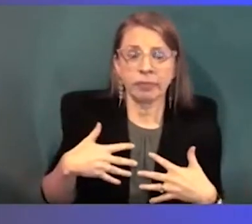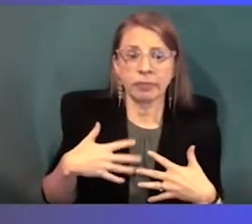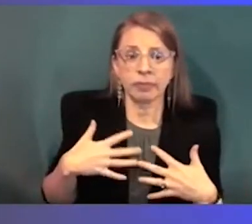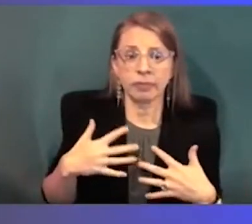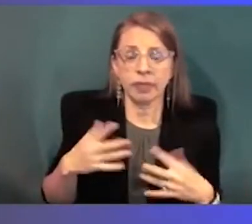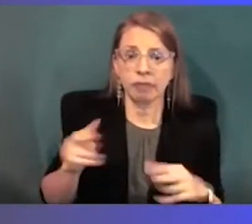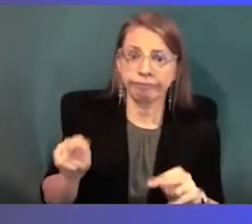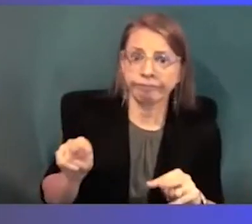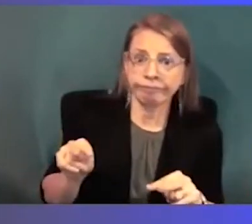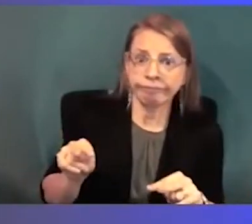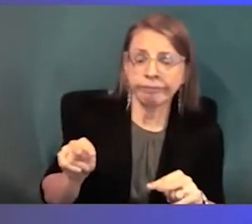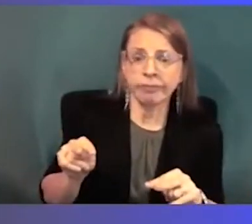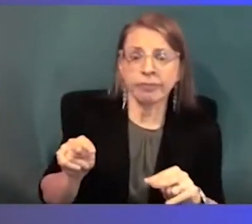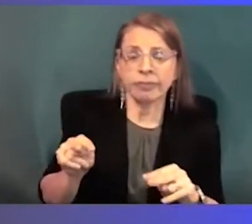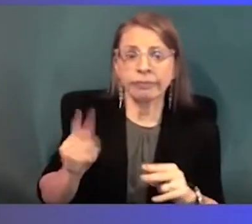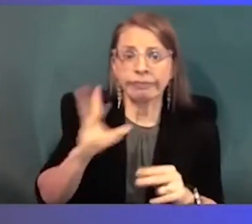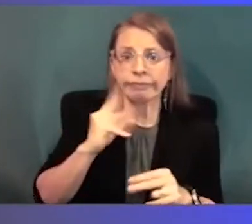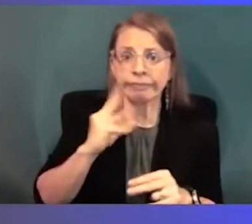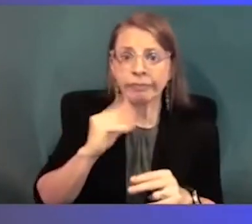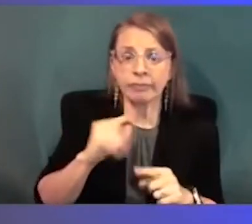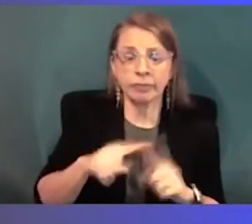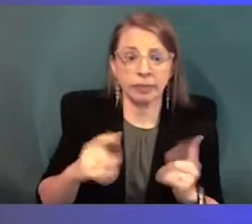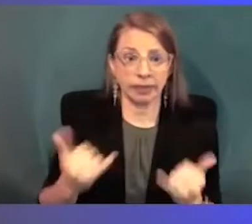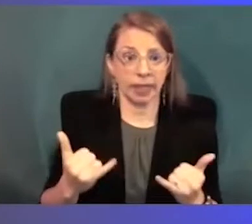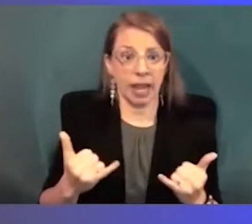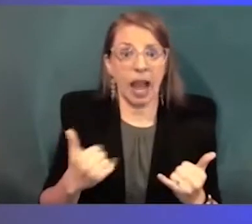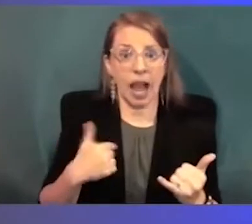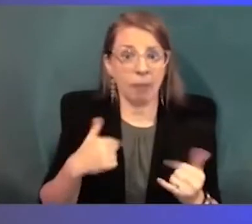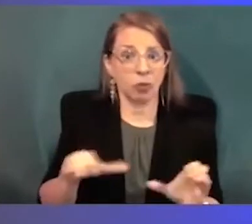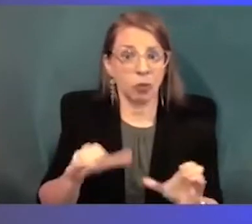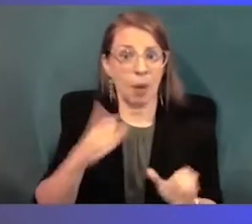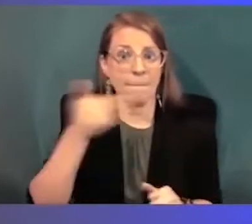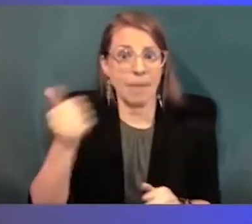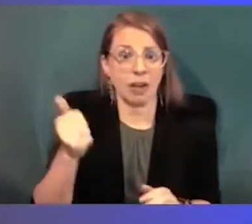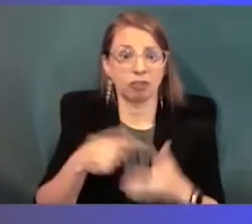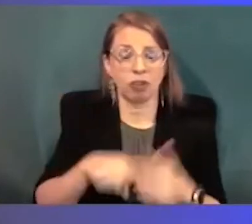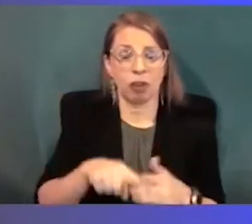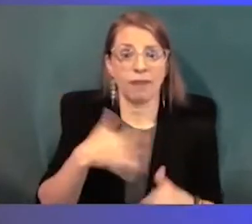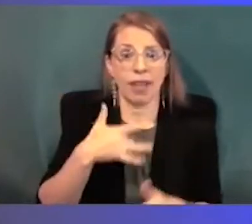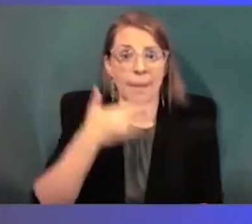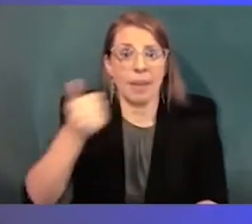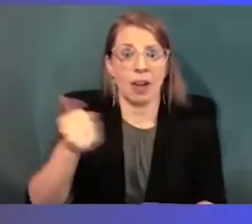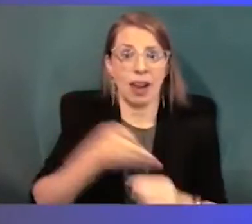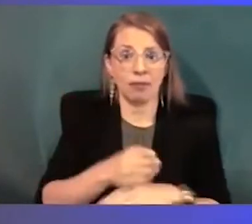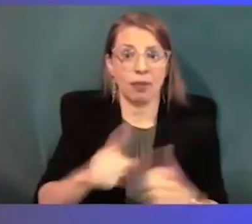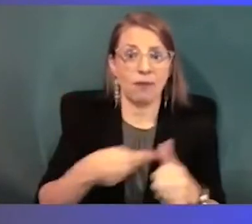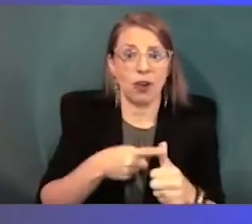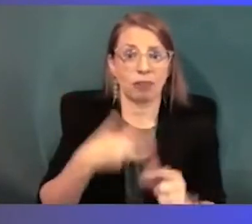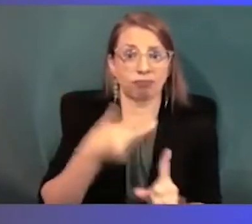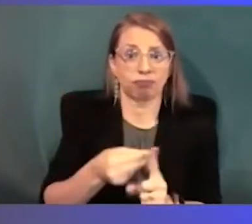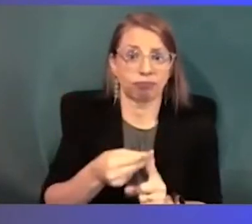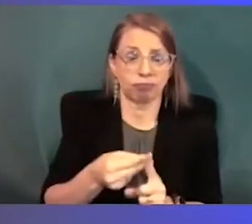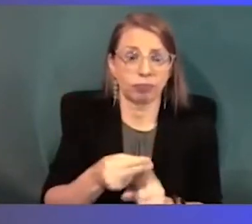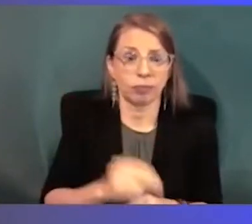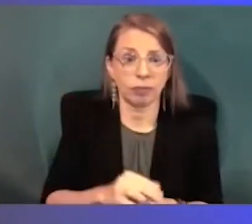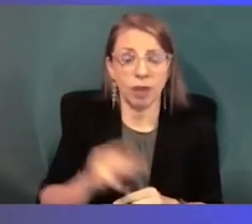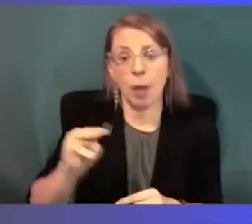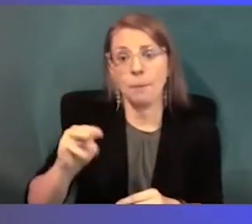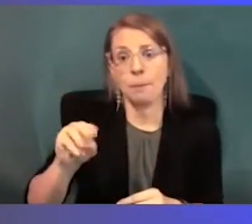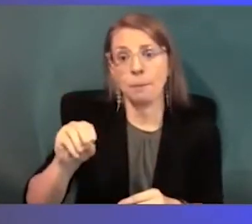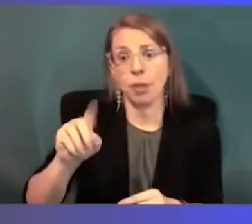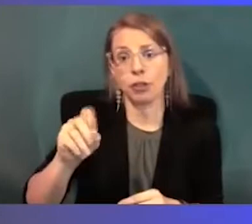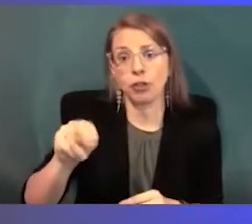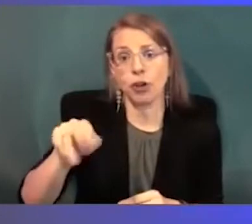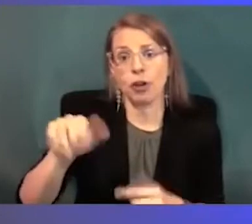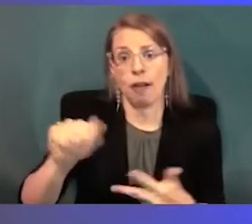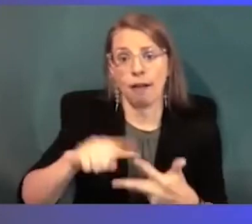even today, I'm doing better. I actually started feeling better after I got my first shot of the Moderna. I could tell the